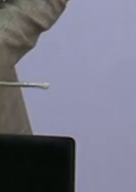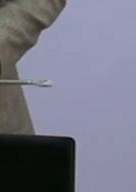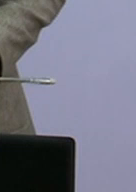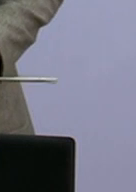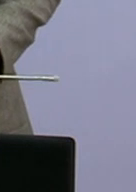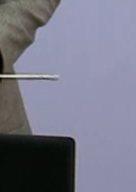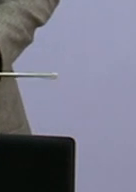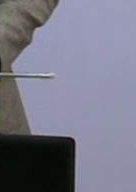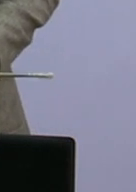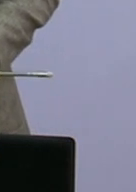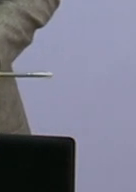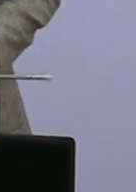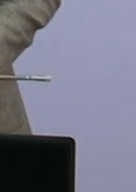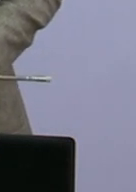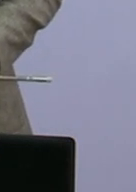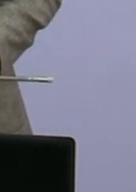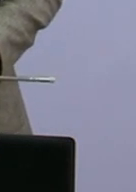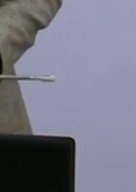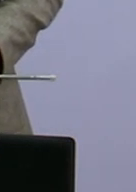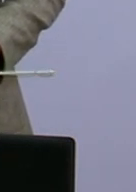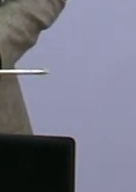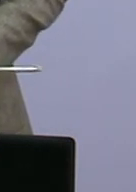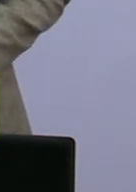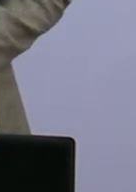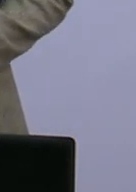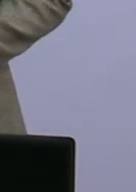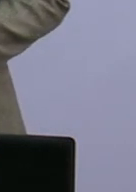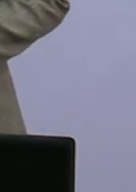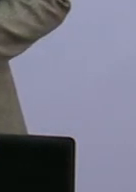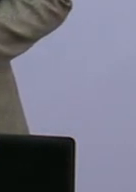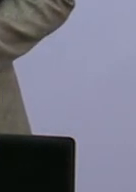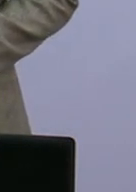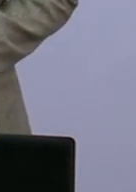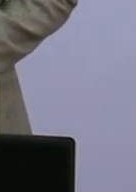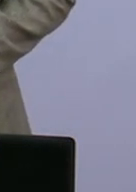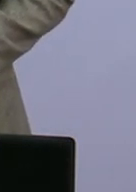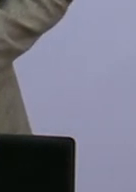class. She's very? Yes.